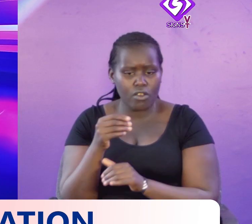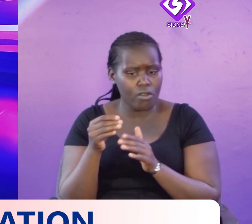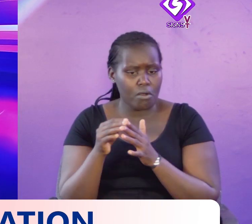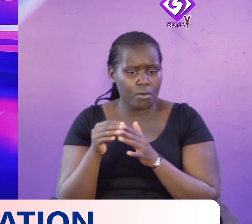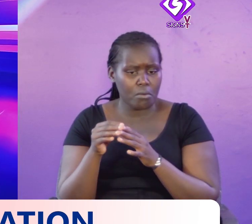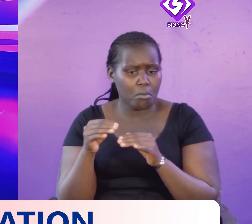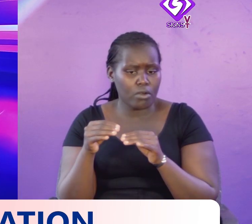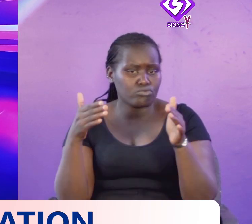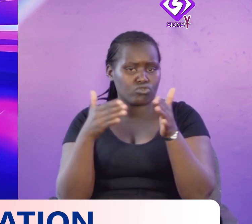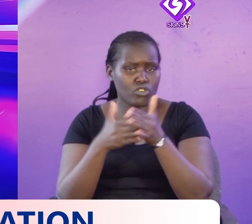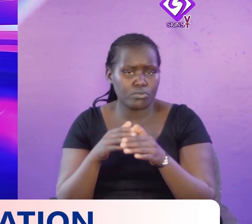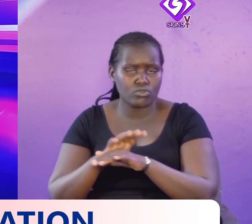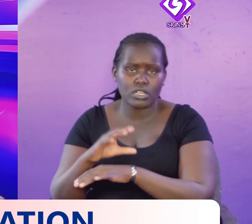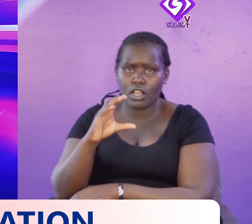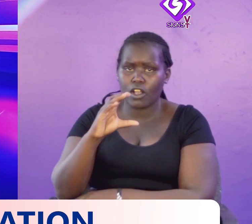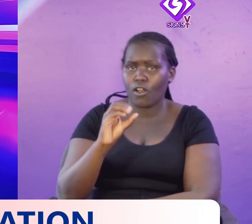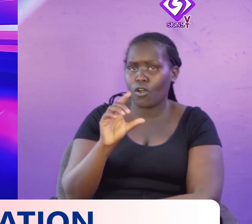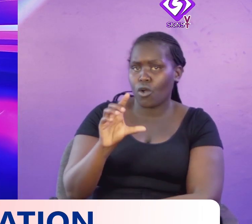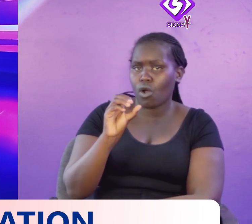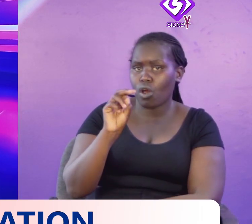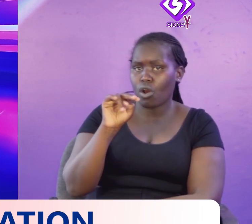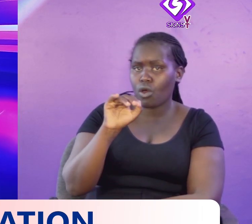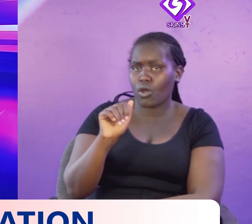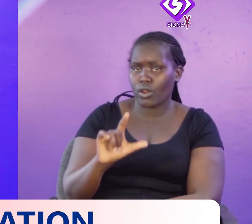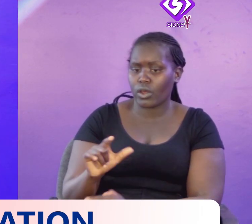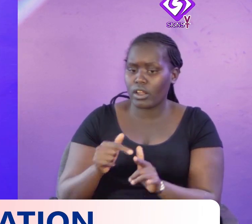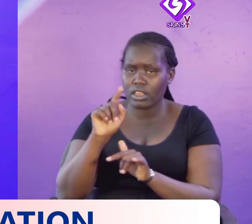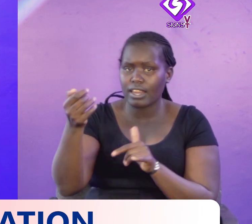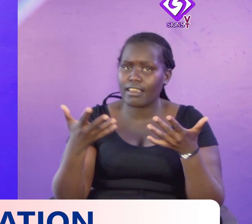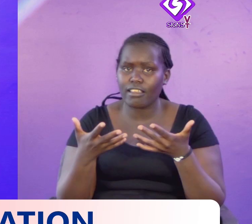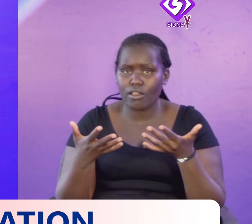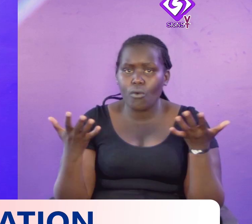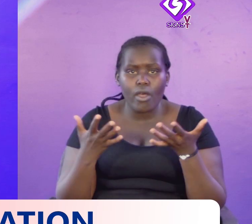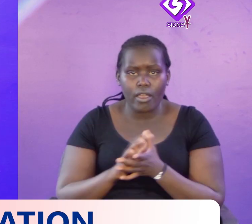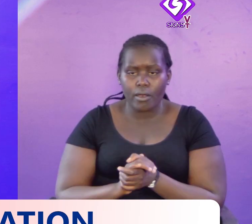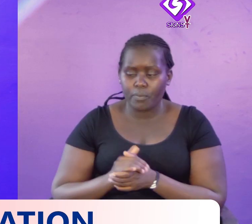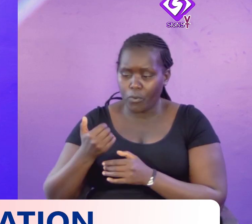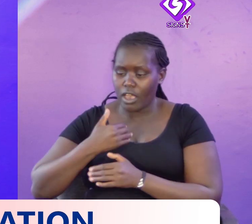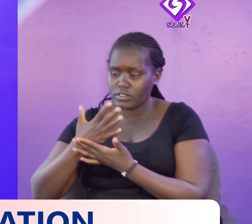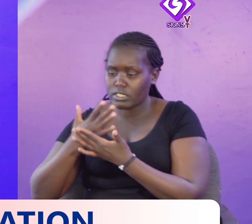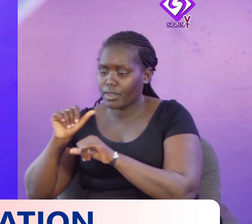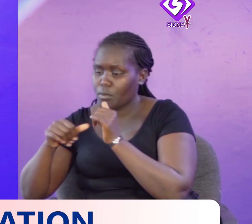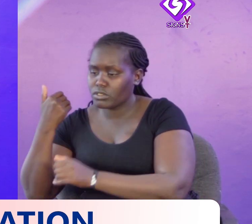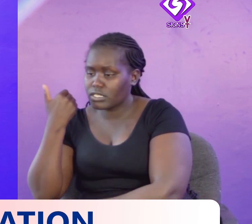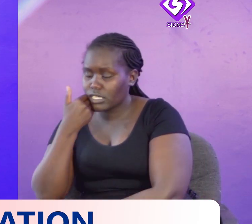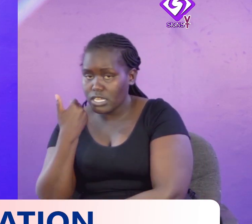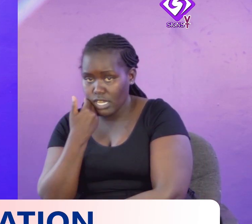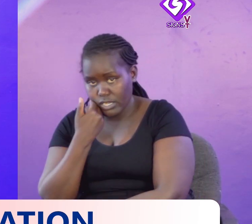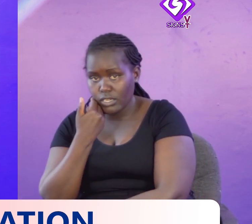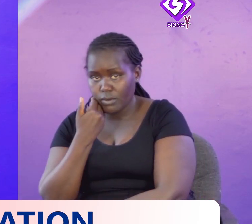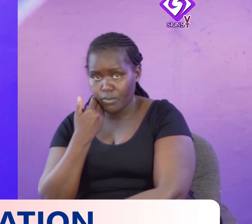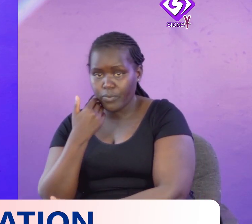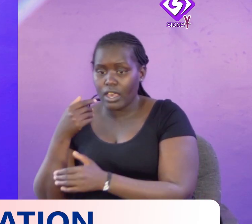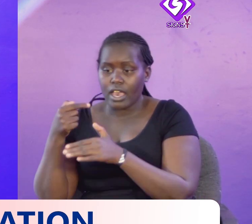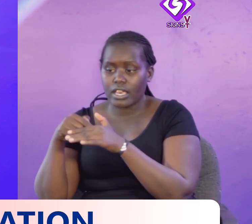away Mkoloni, Mkenya leo angekuwa wapi? There is something about a sickness getting into a